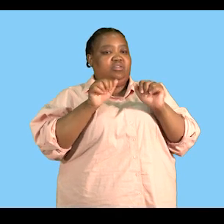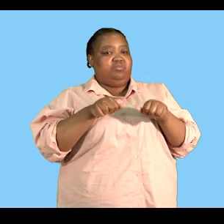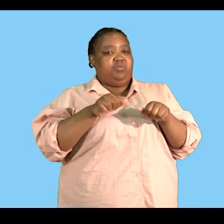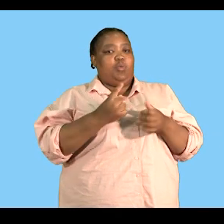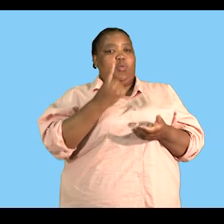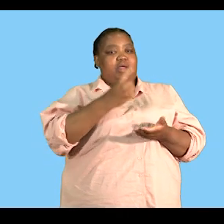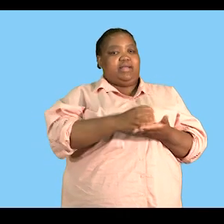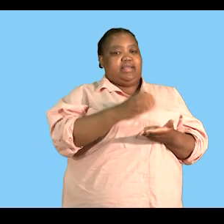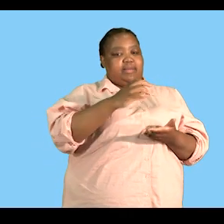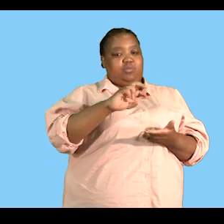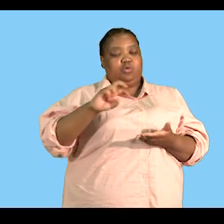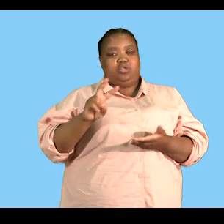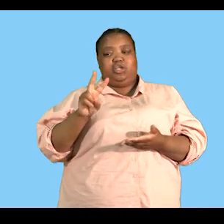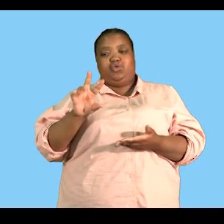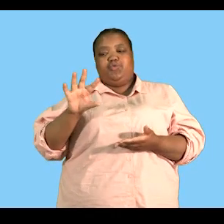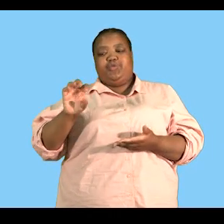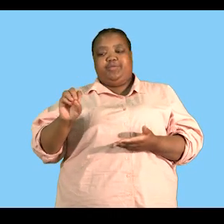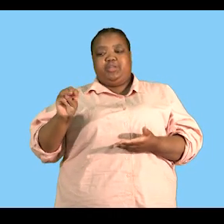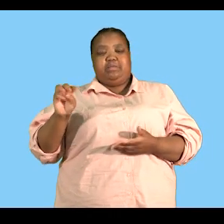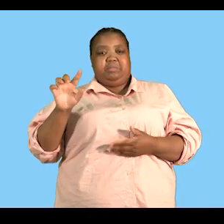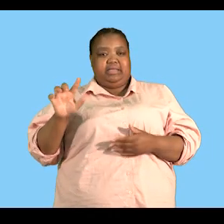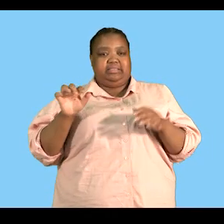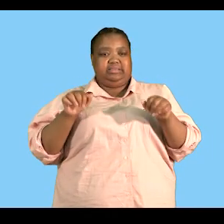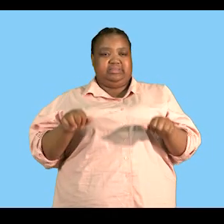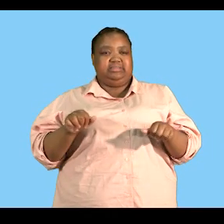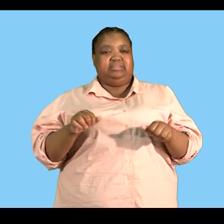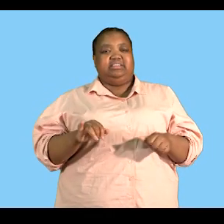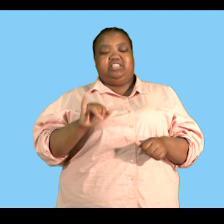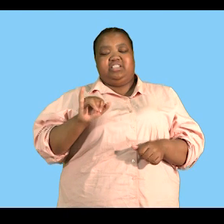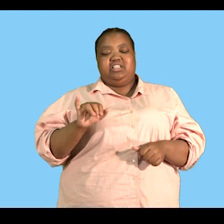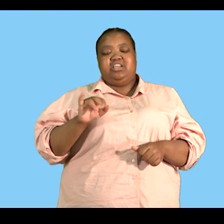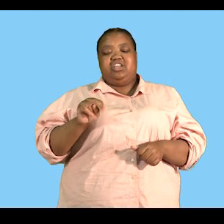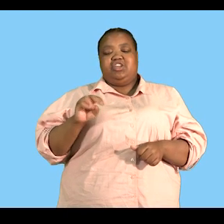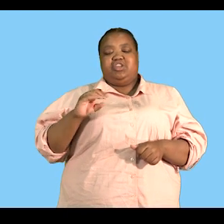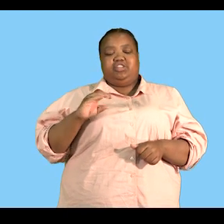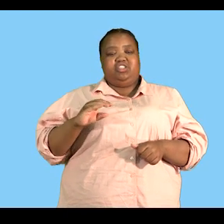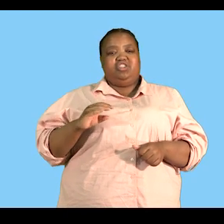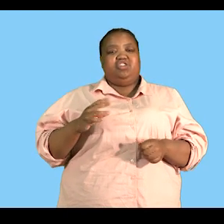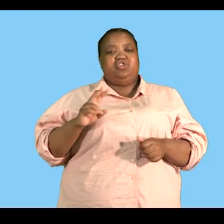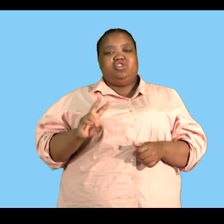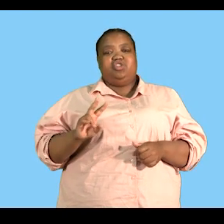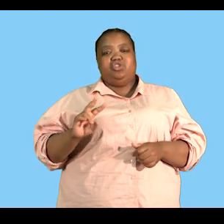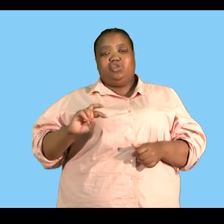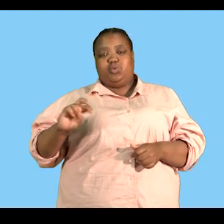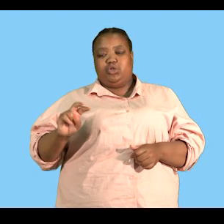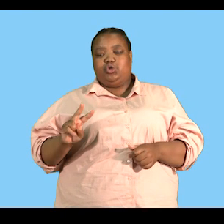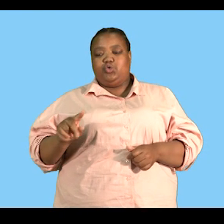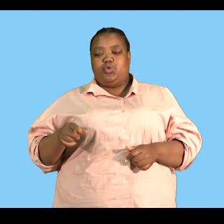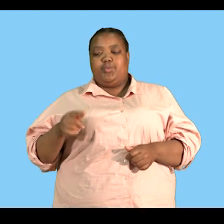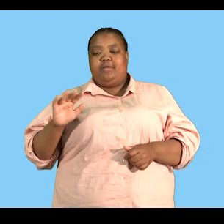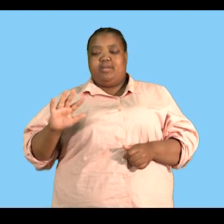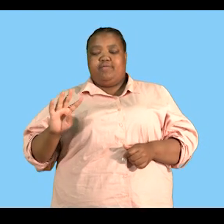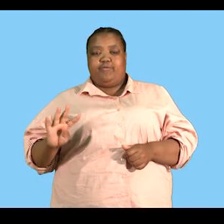they say 1 cup is to 250 milliliters and an inch is 2,54